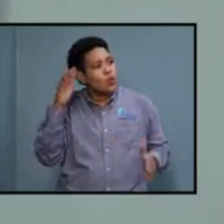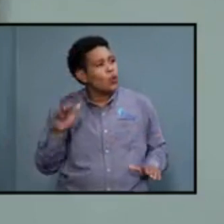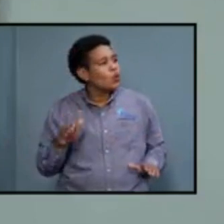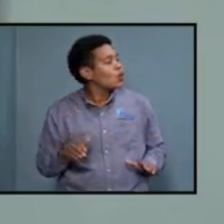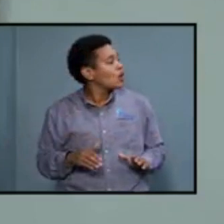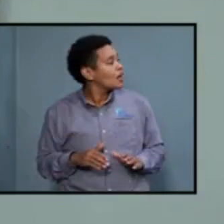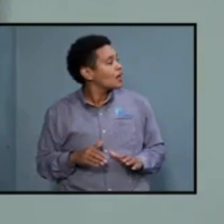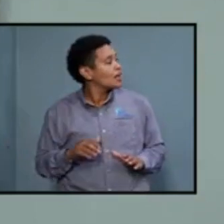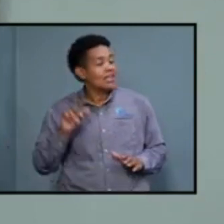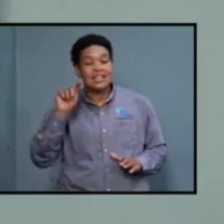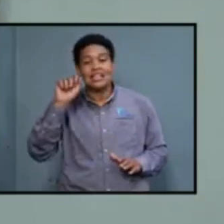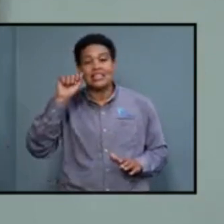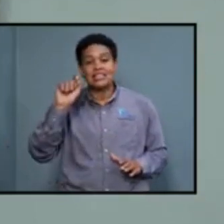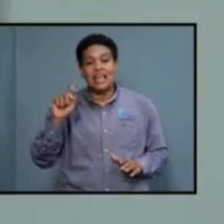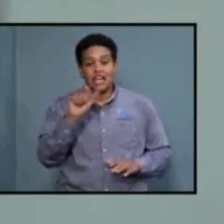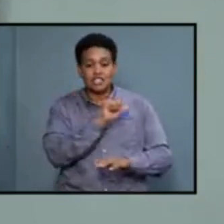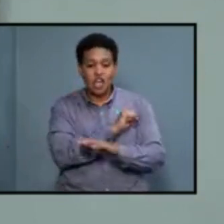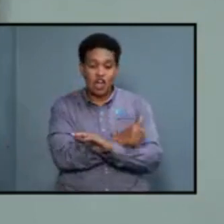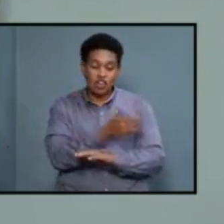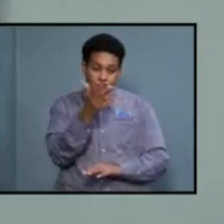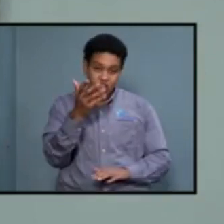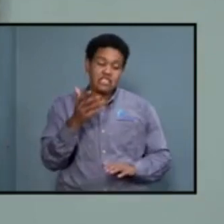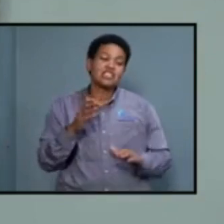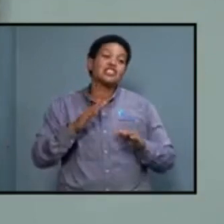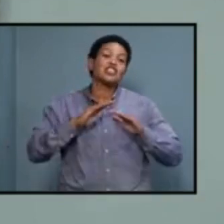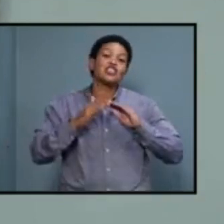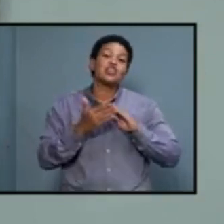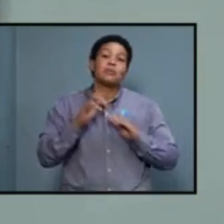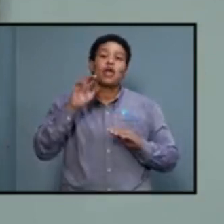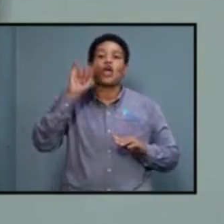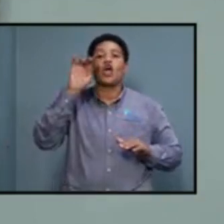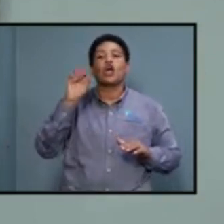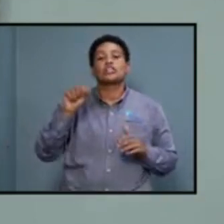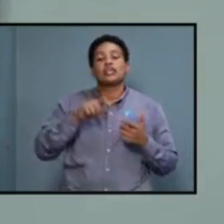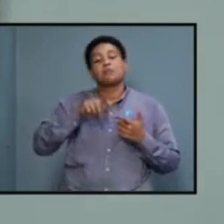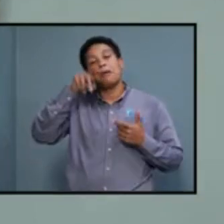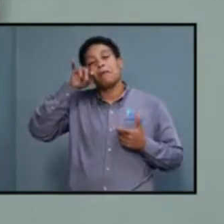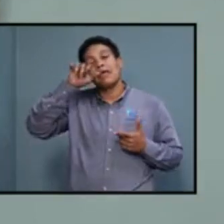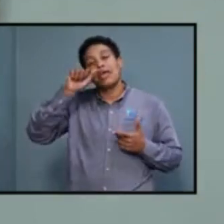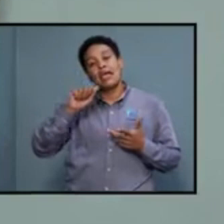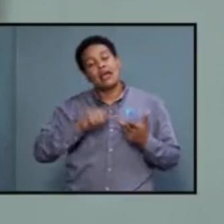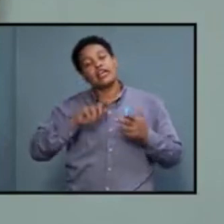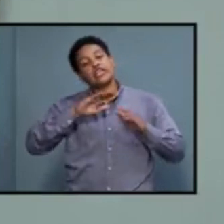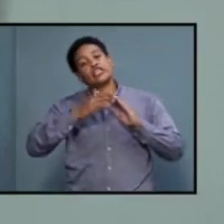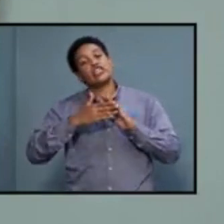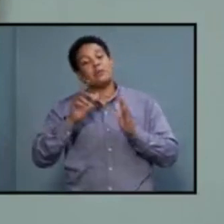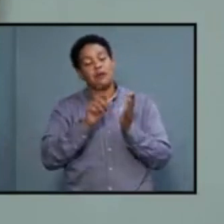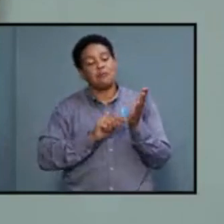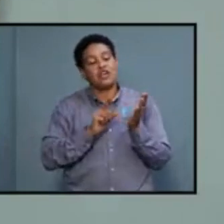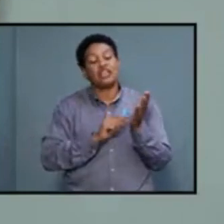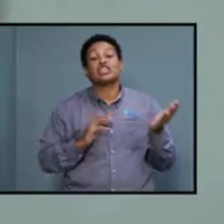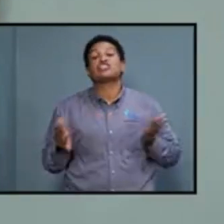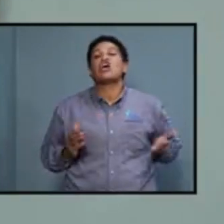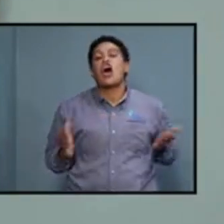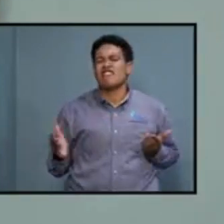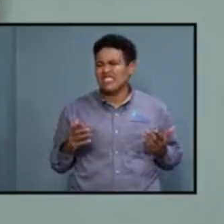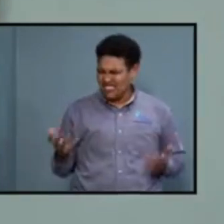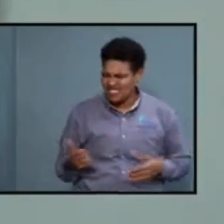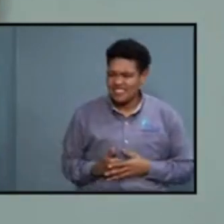the tax authority the jamaica customs pica the jamaica printing services etc